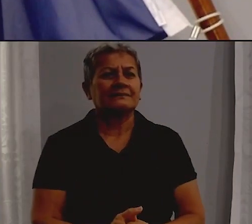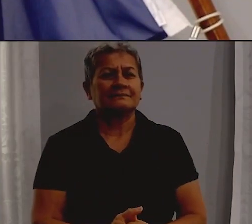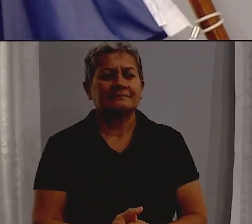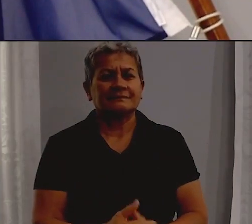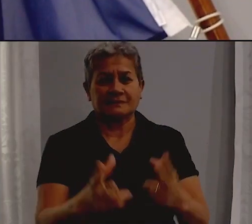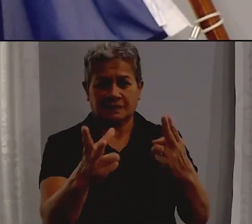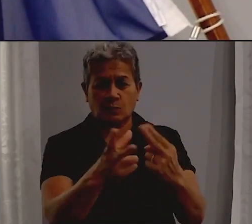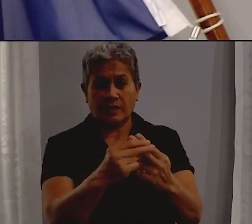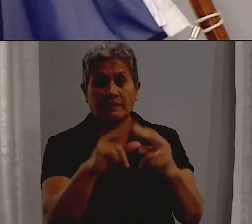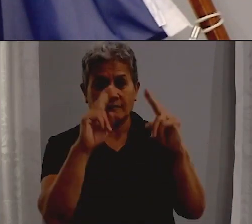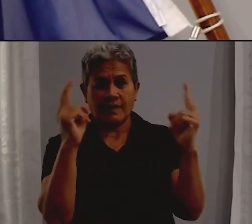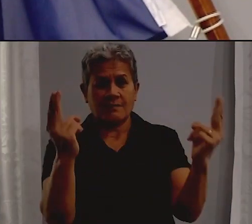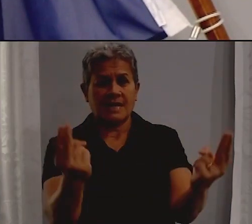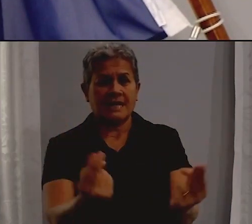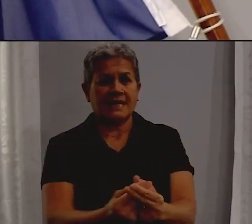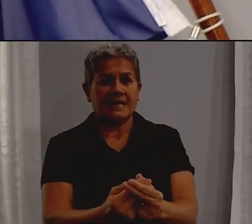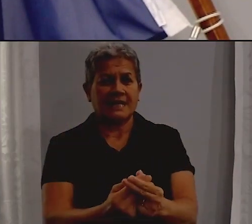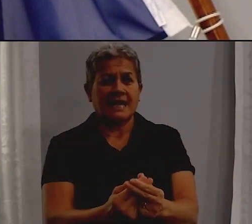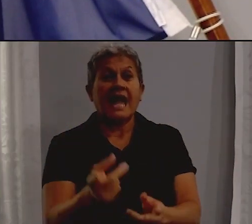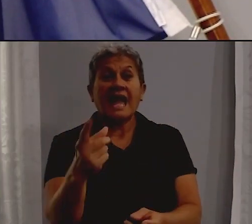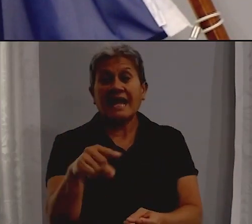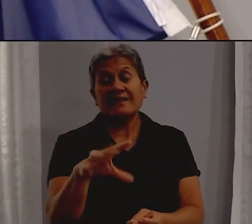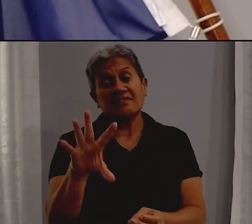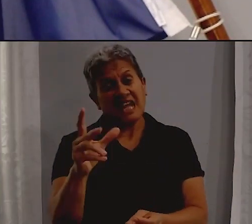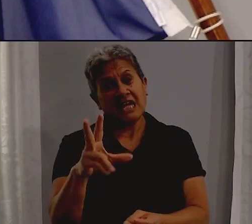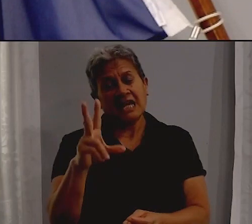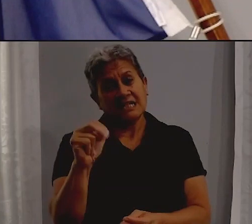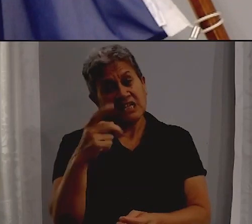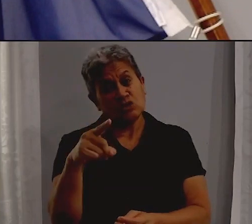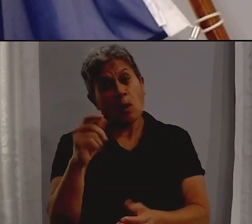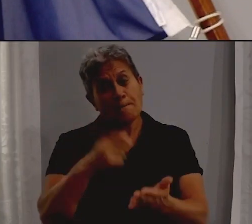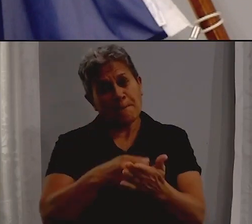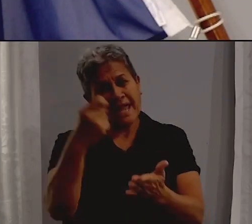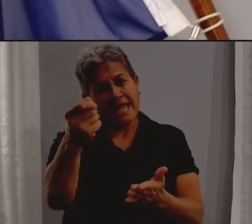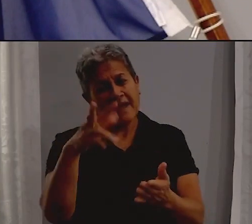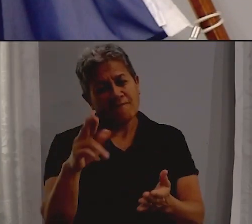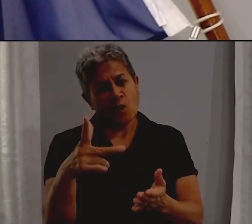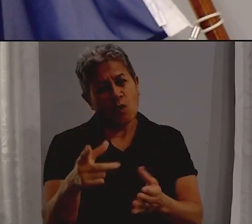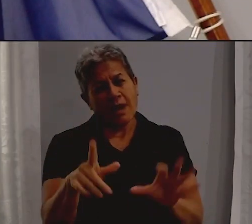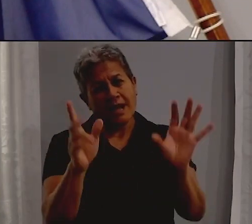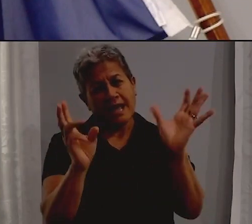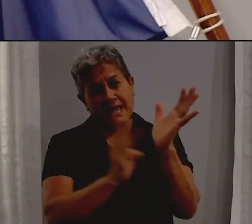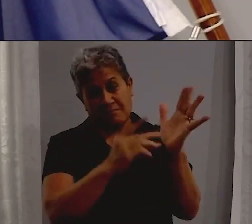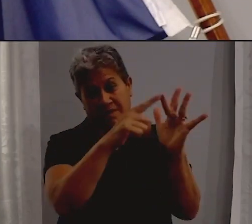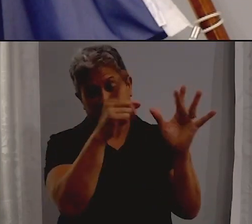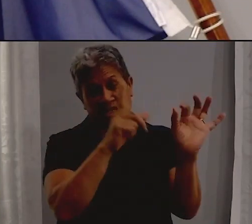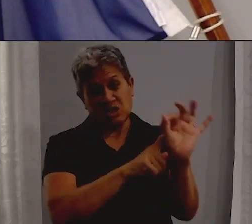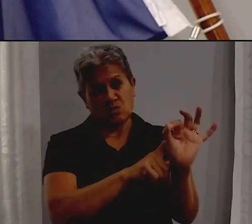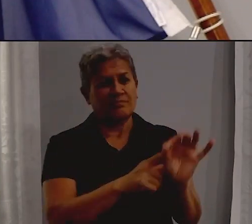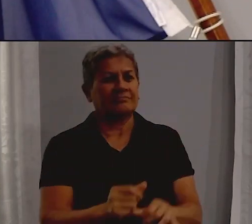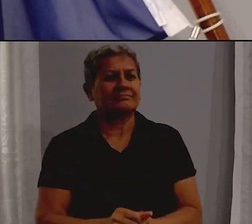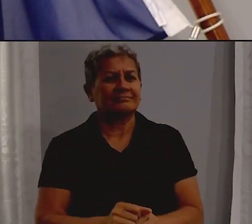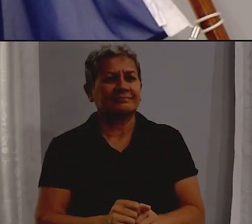to enter quarantine with them, and that cost will also be need to pay for. Group 3 travellers who have a medical exemption